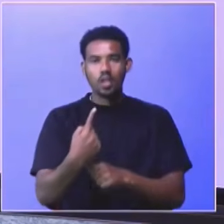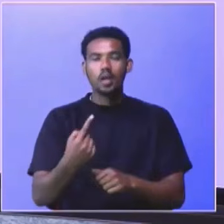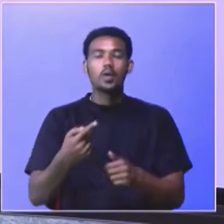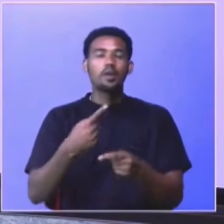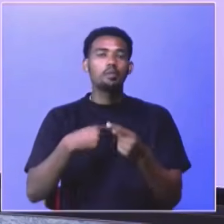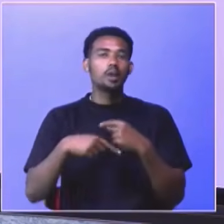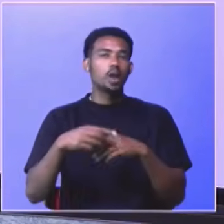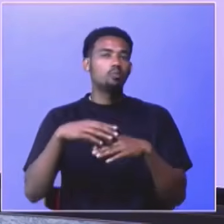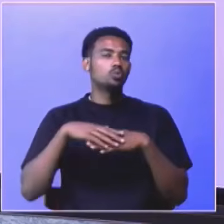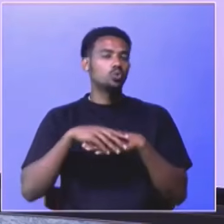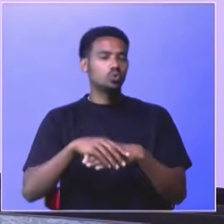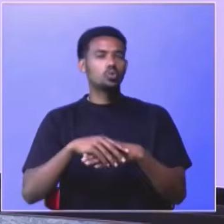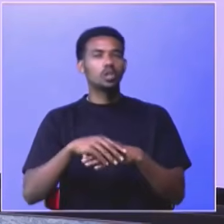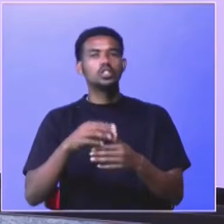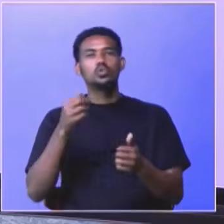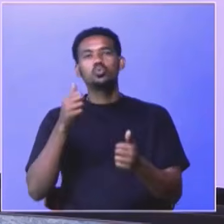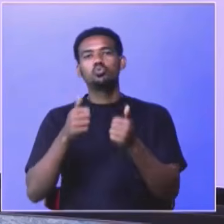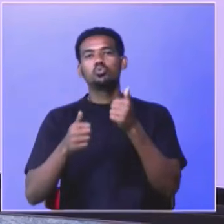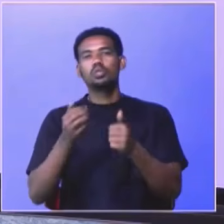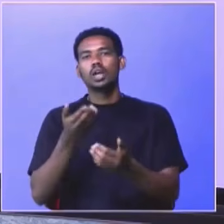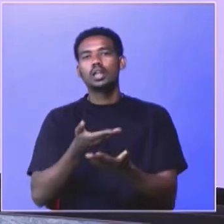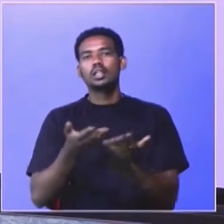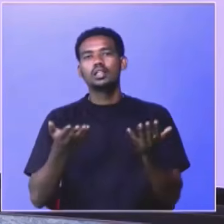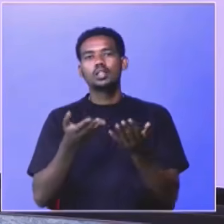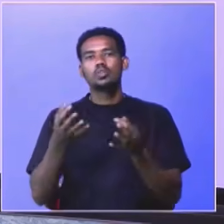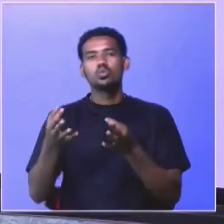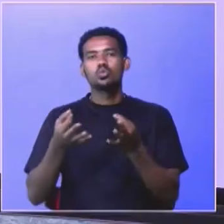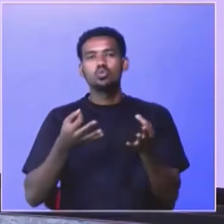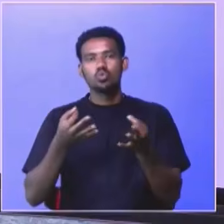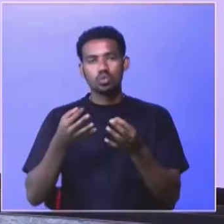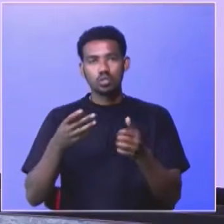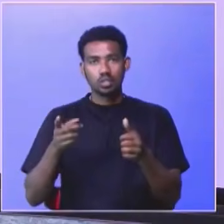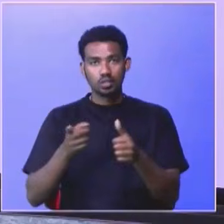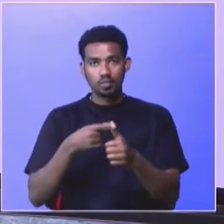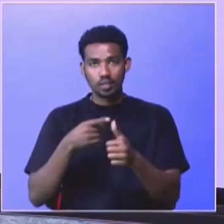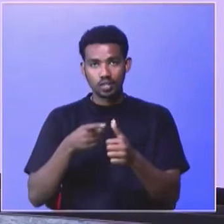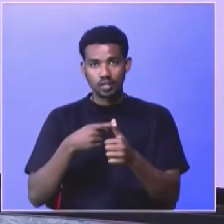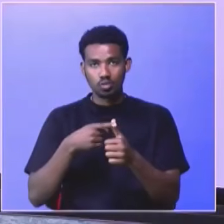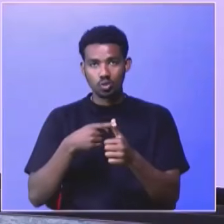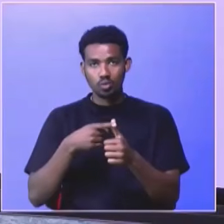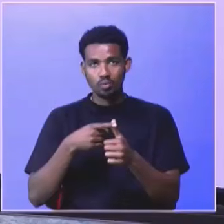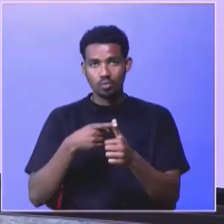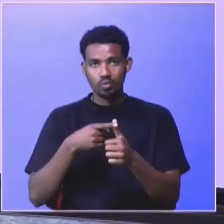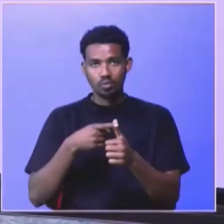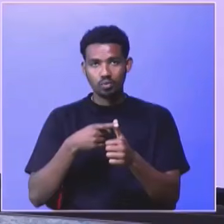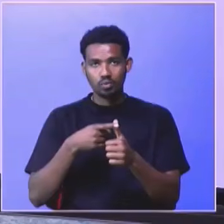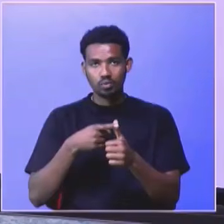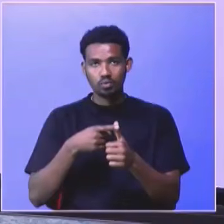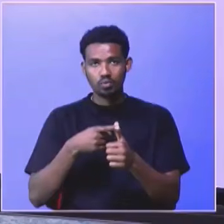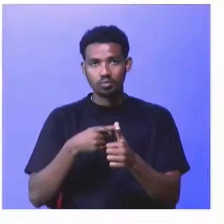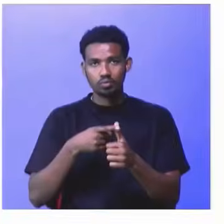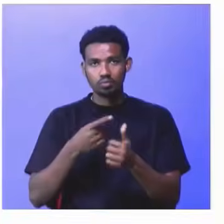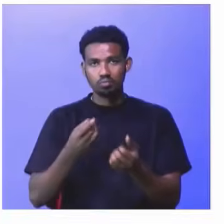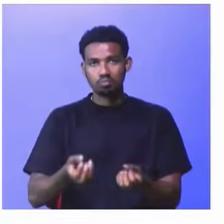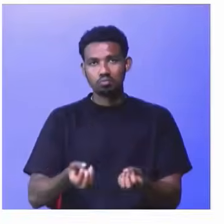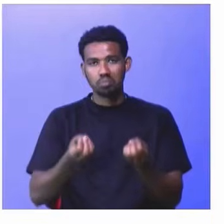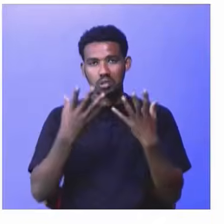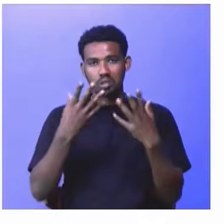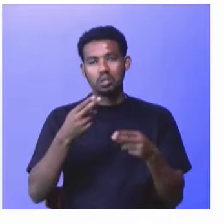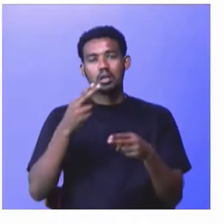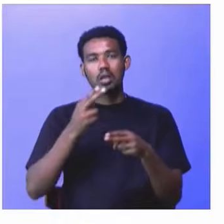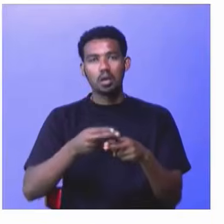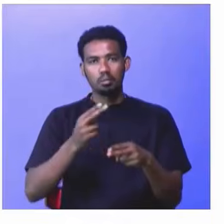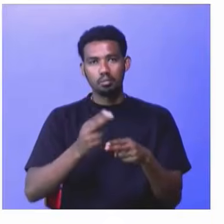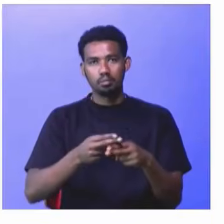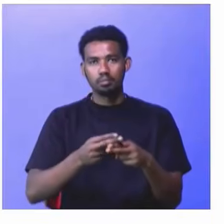self-introduction, which kind of things you are going to introduce? The first one is mainly is your name